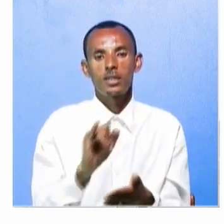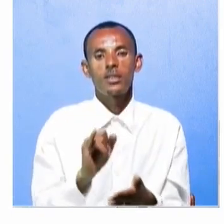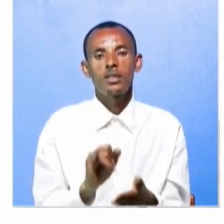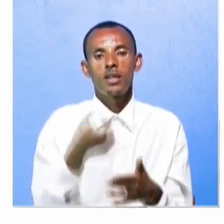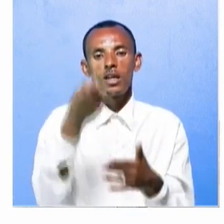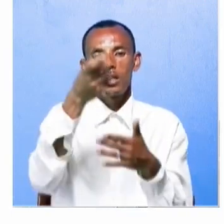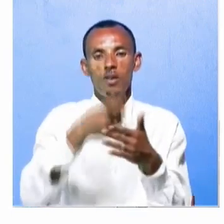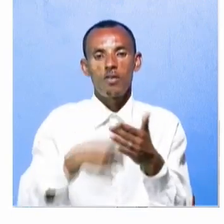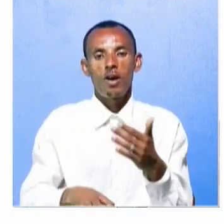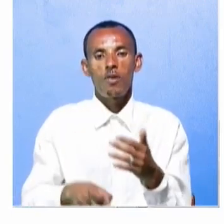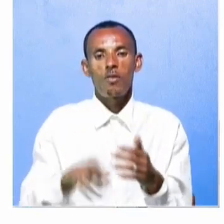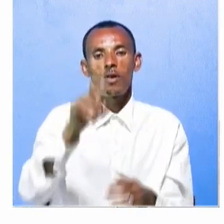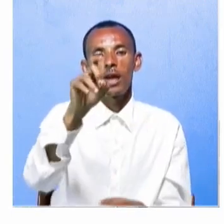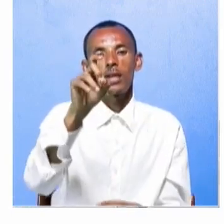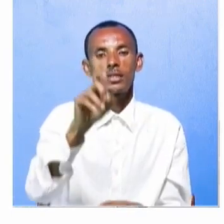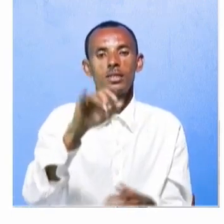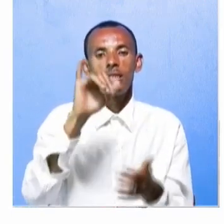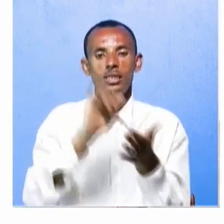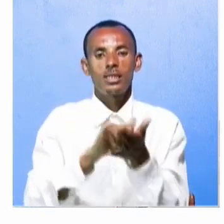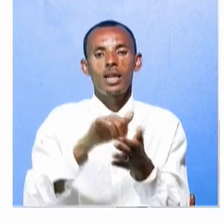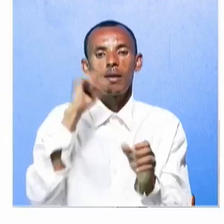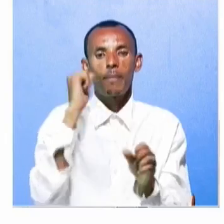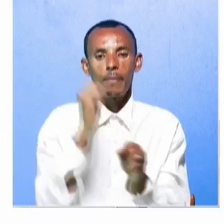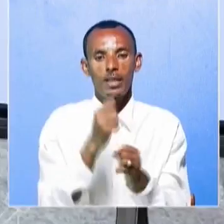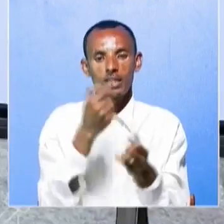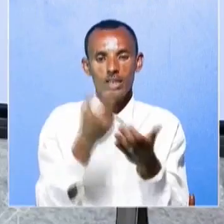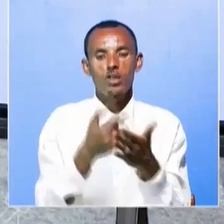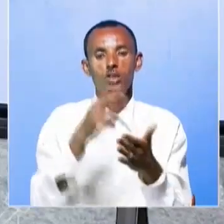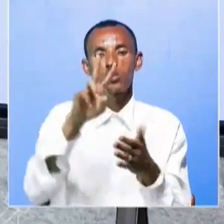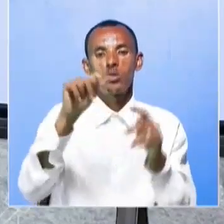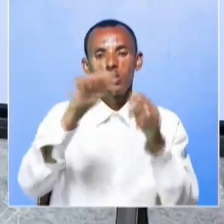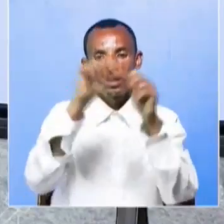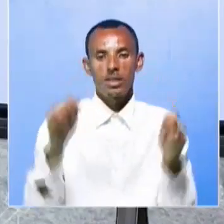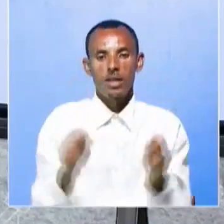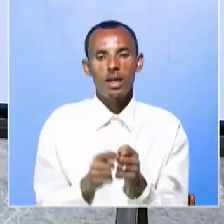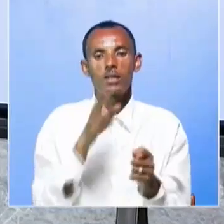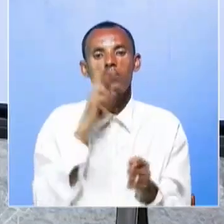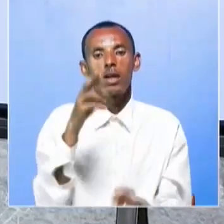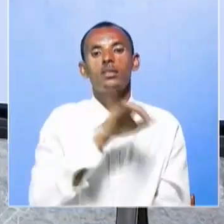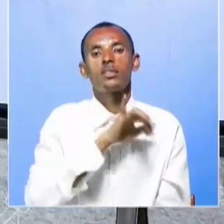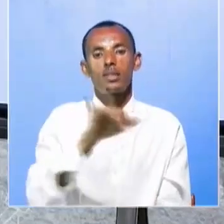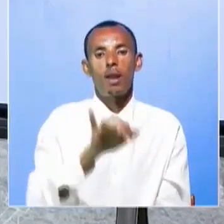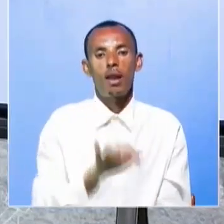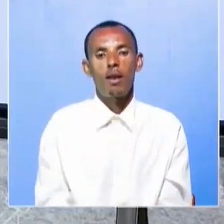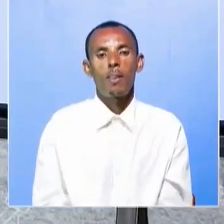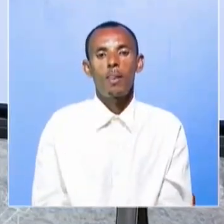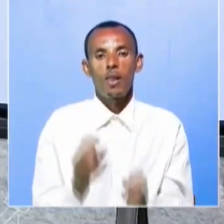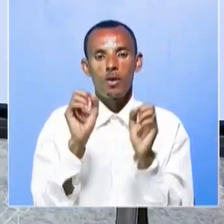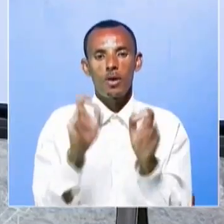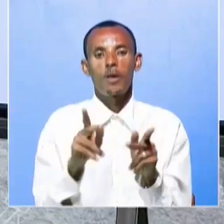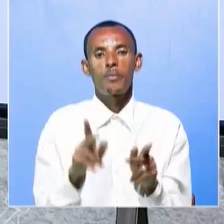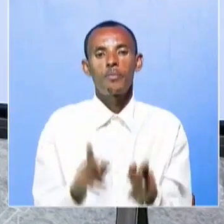the value of x that makes these 2 triangles are similar. Okay,